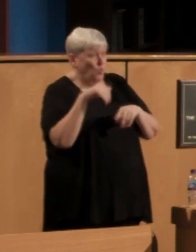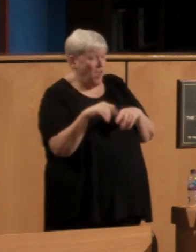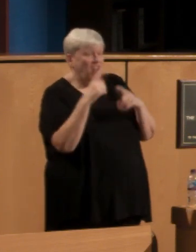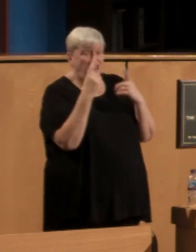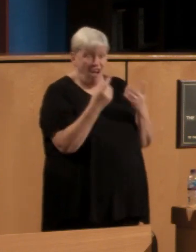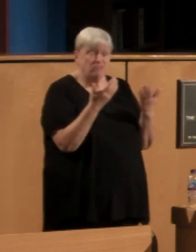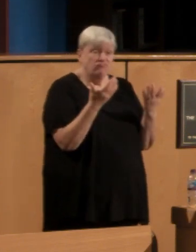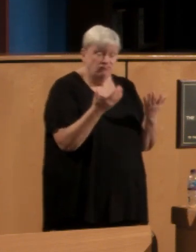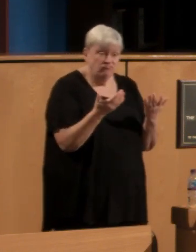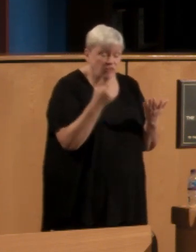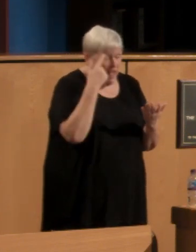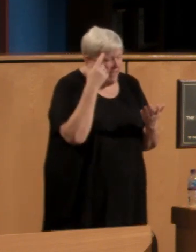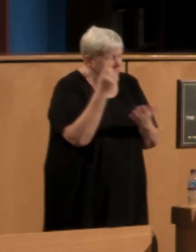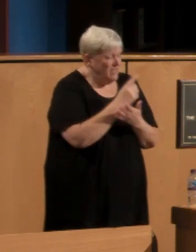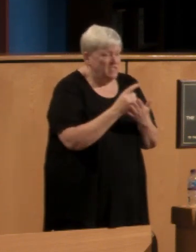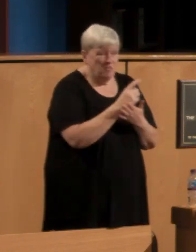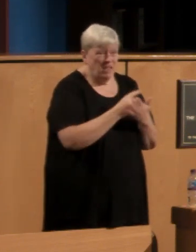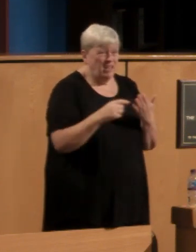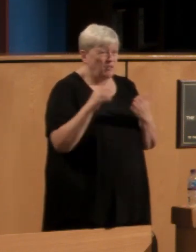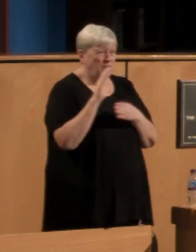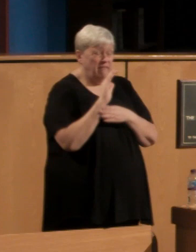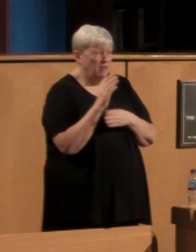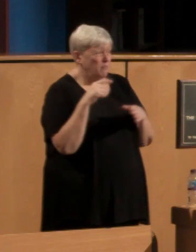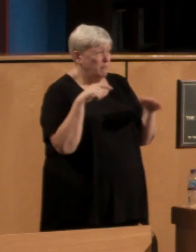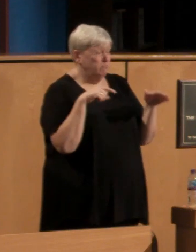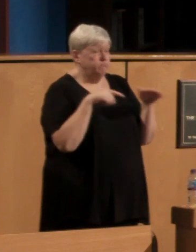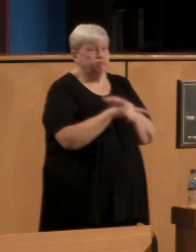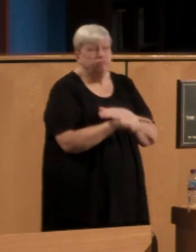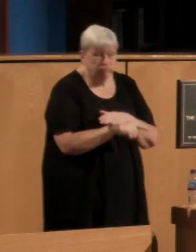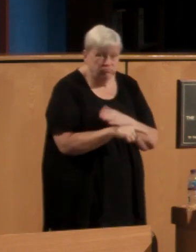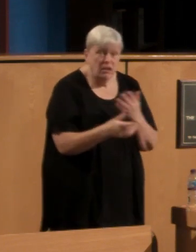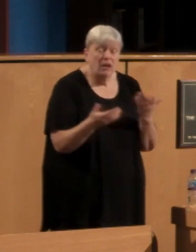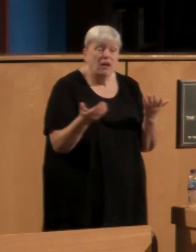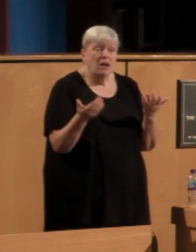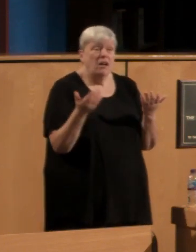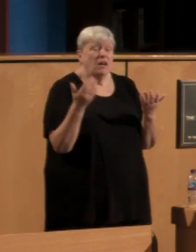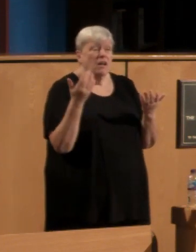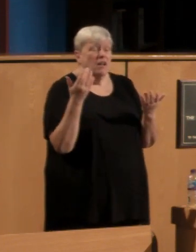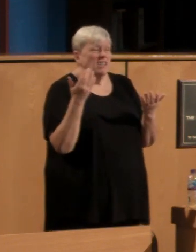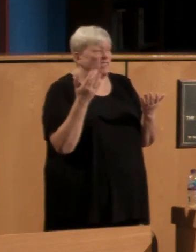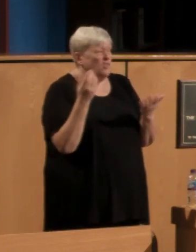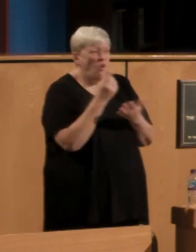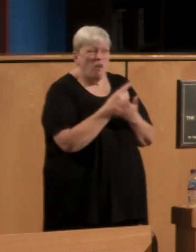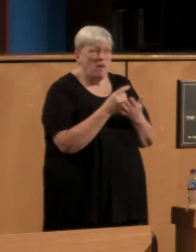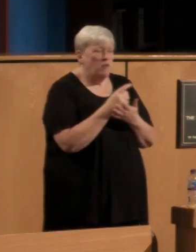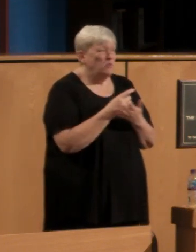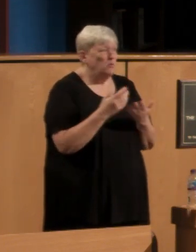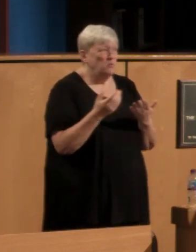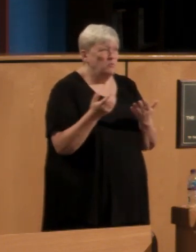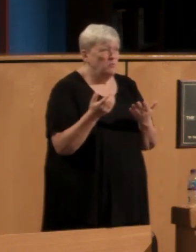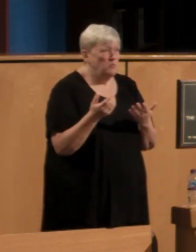And I was just thinking about the film Get Out the other day. Rather than like,